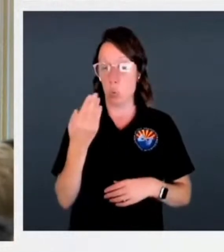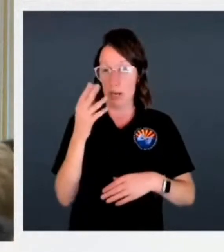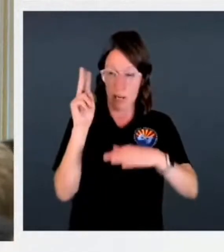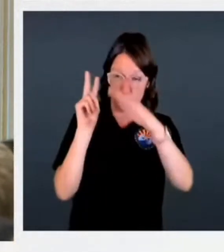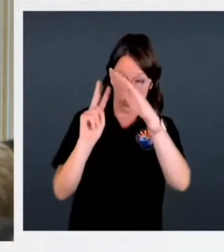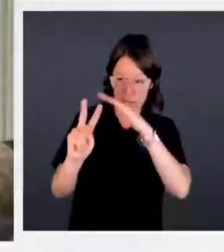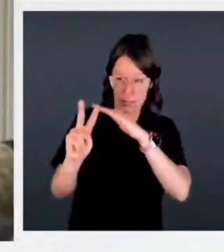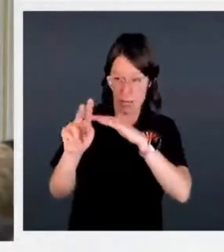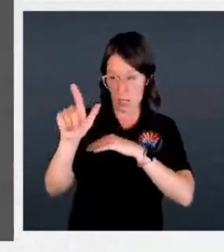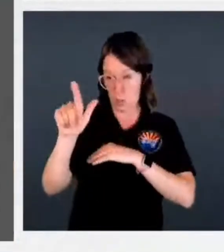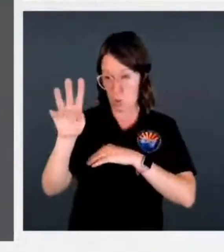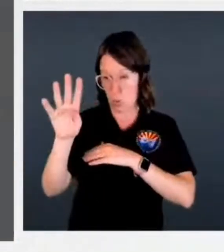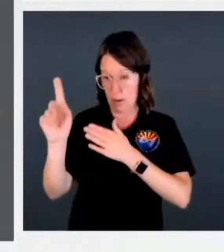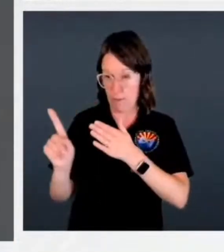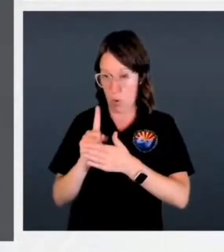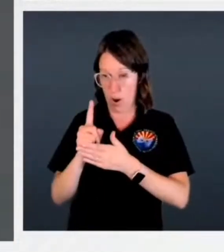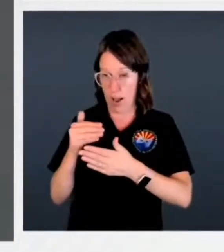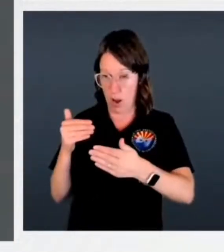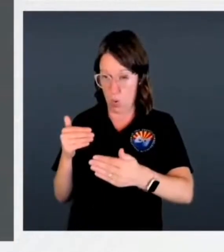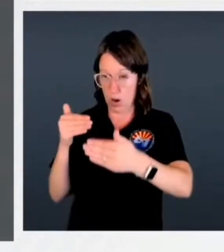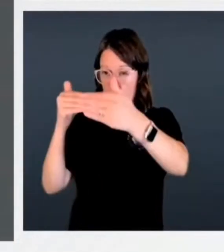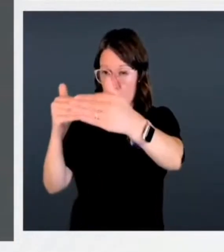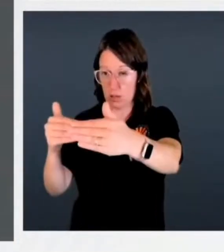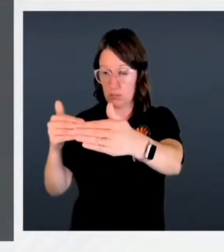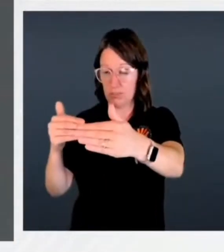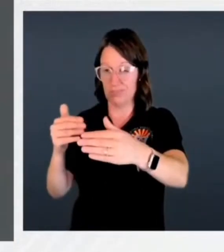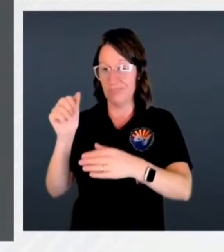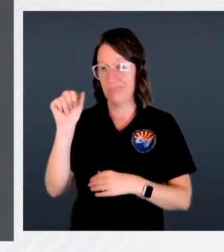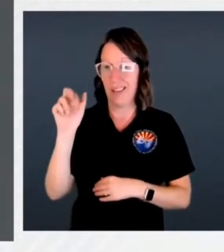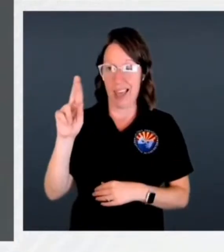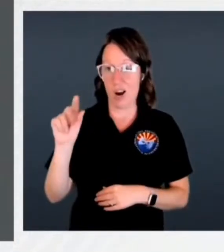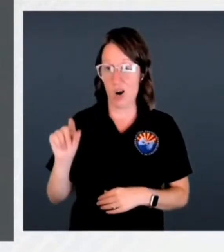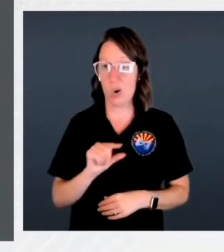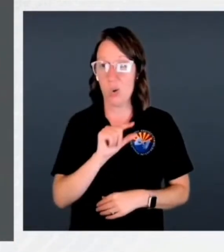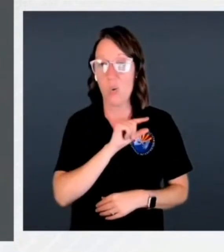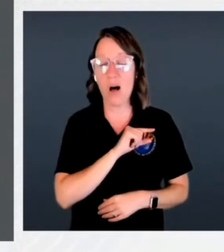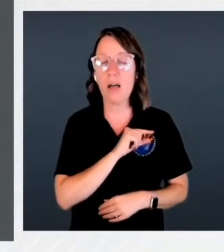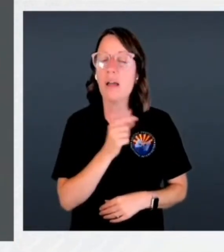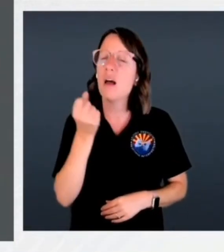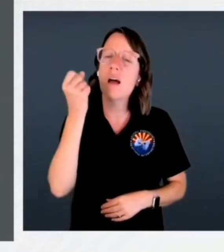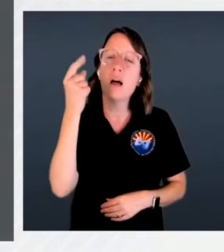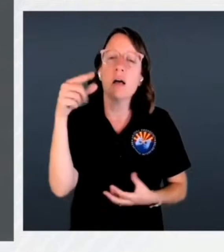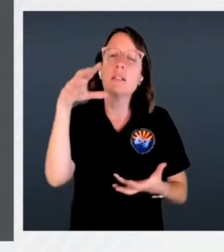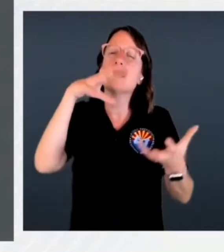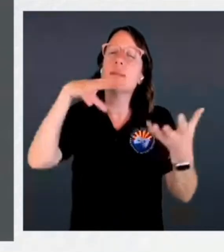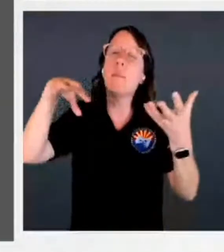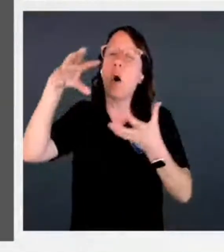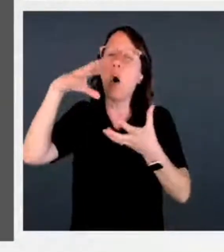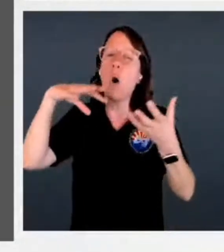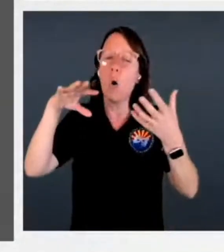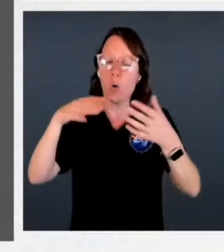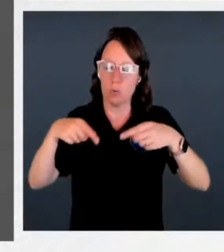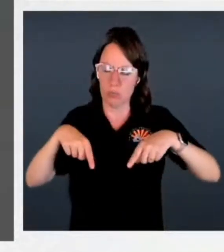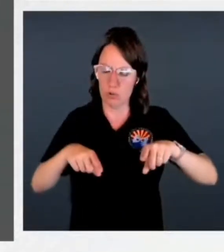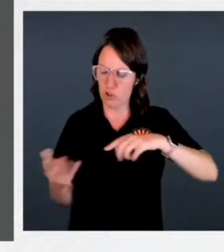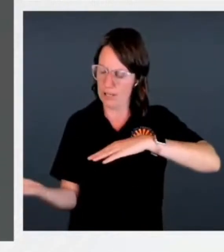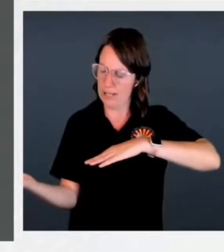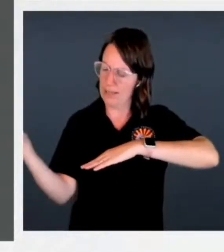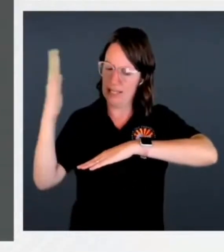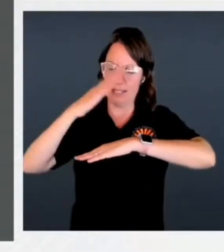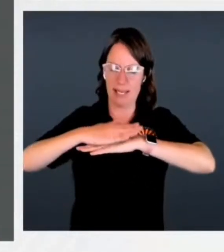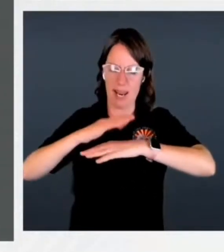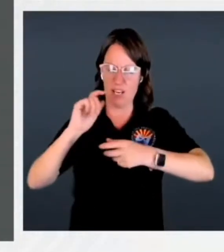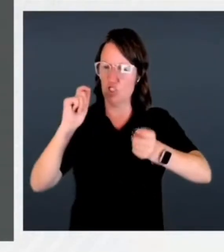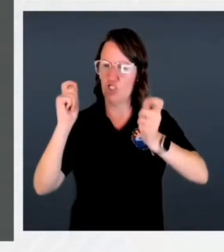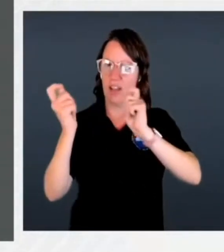quality index is going to be. But as we know, smoke levels change throughout the day. So if you go to the online version